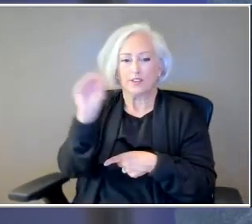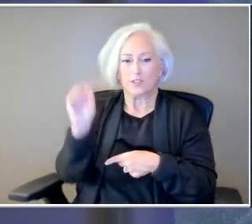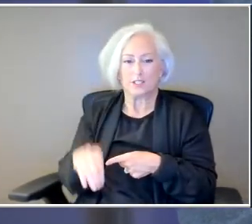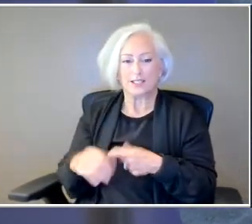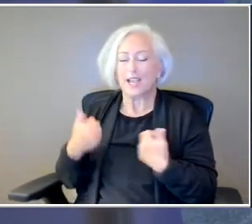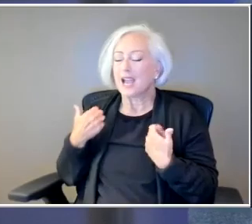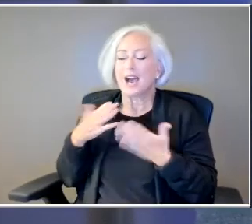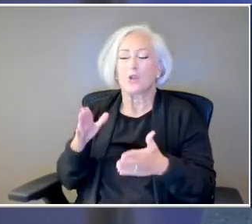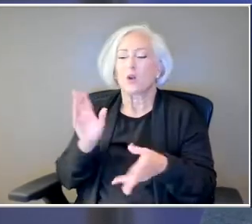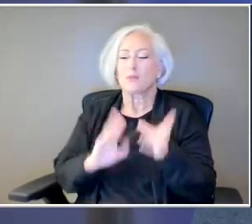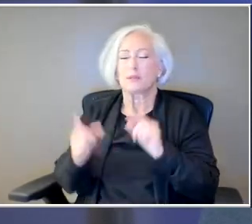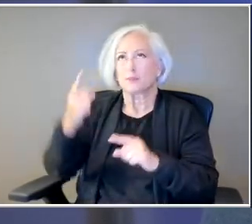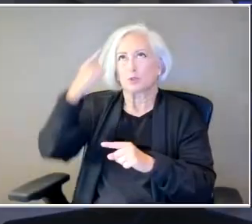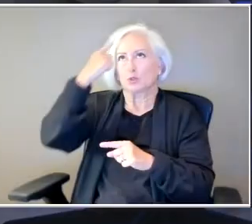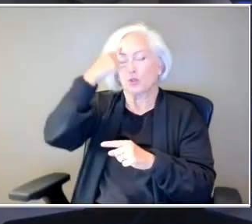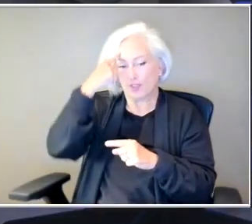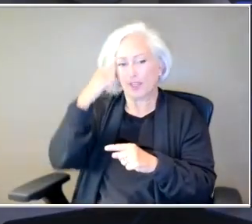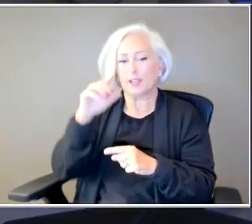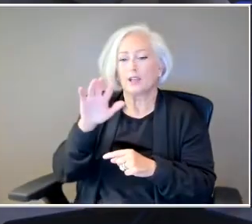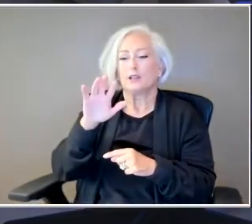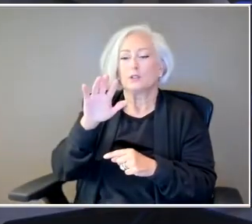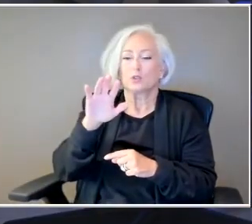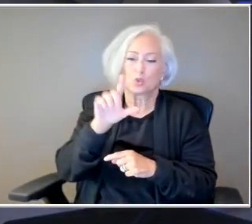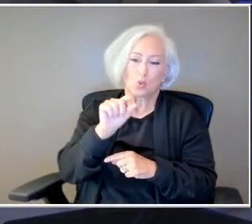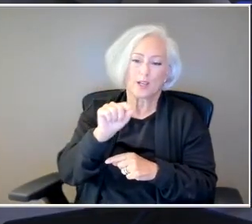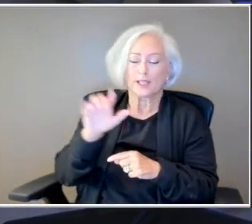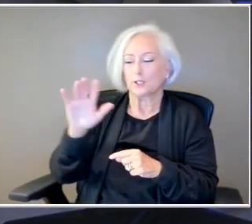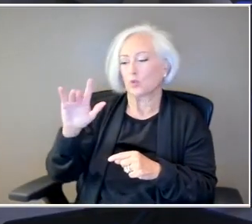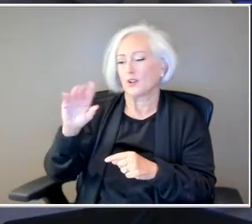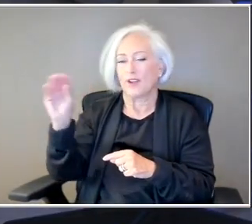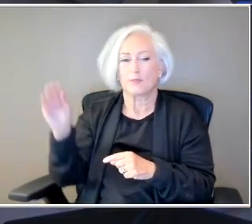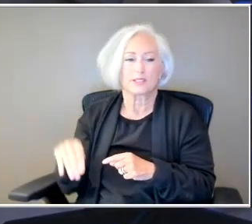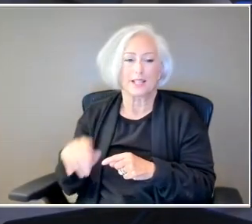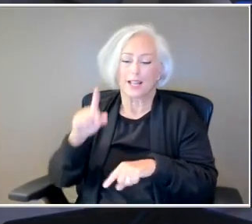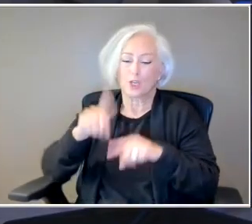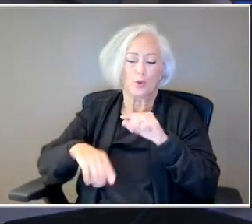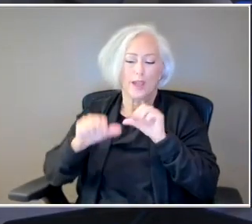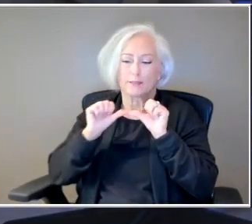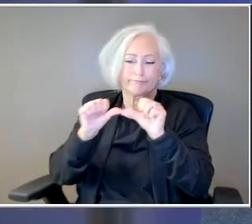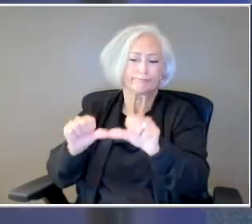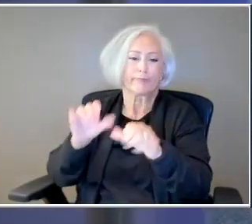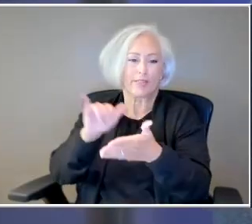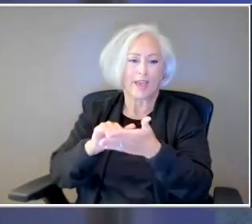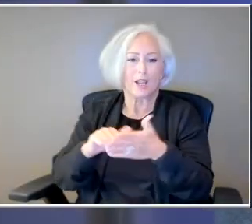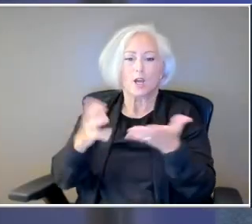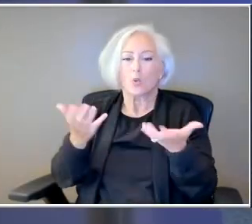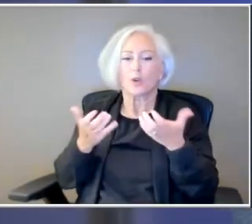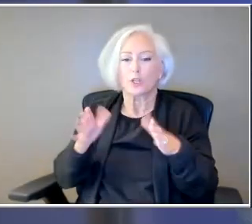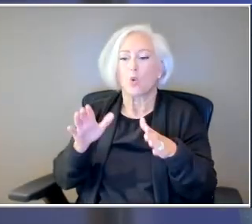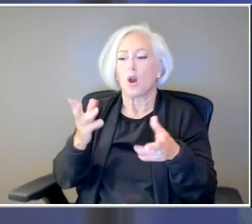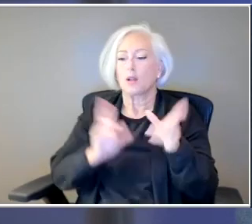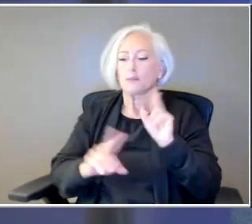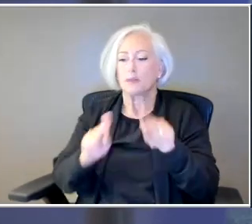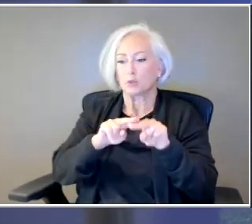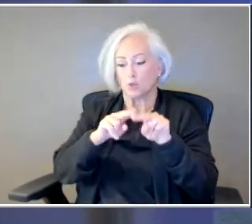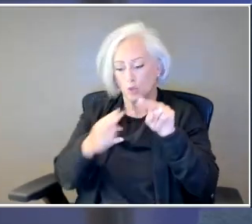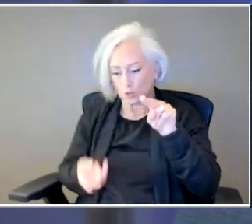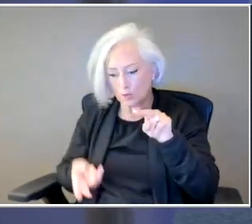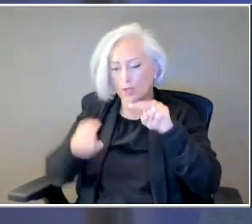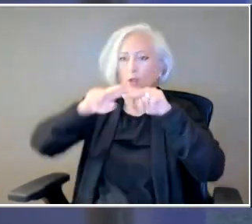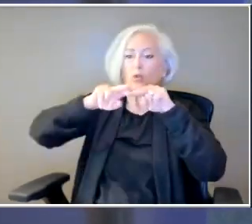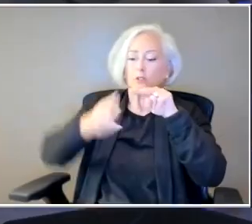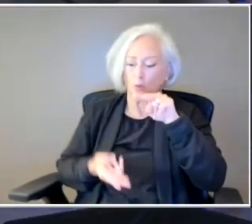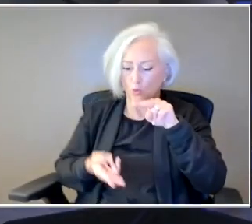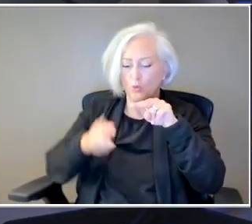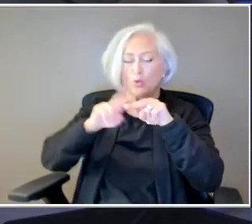or 25%. And it's not sustainable. We don't want yo-yoing, and that's what happens. It's going to happen with these drugs too.